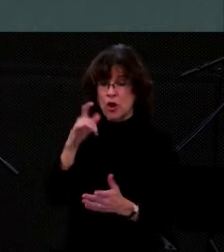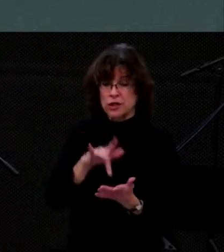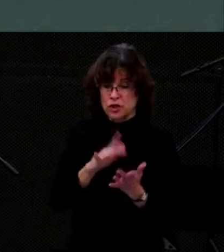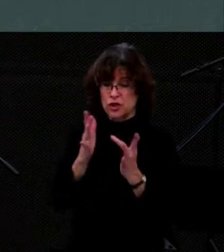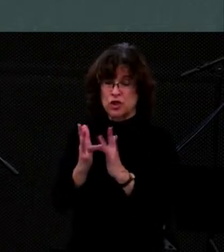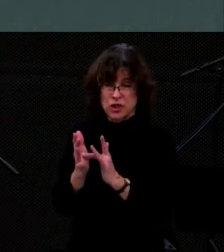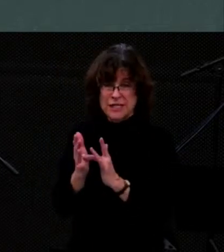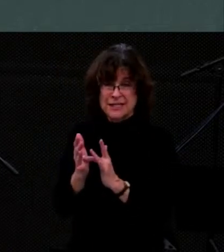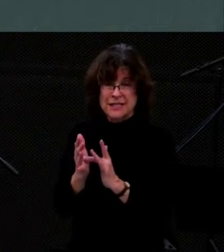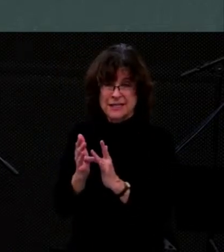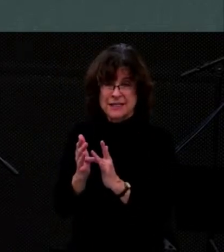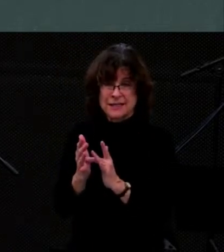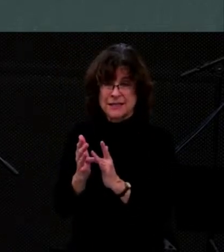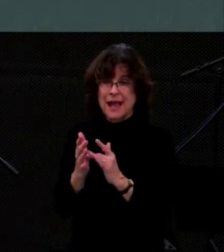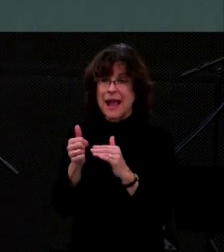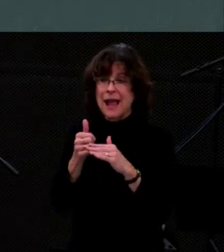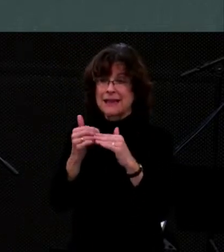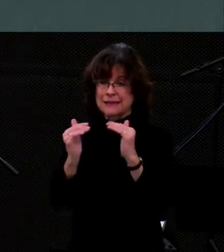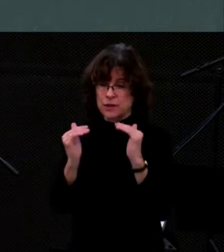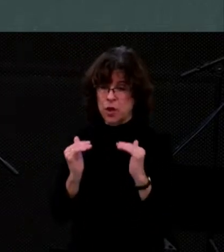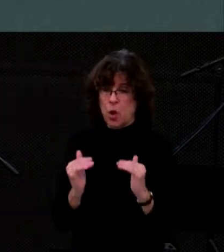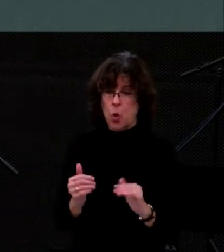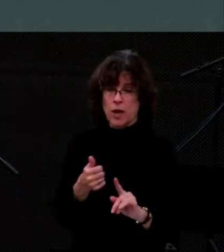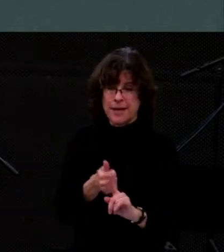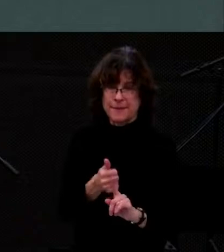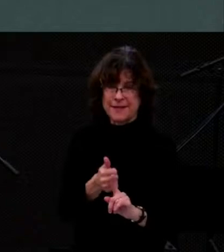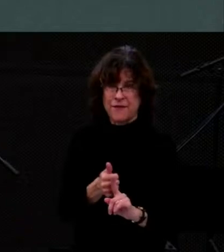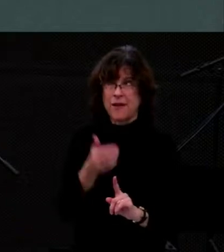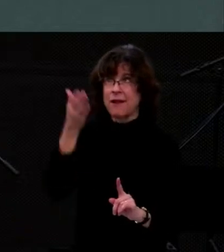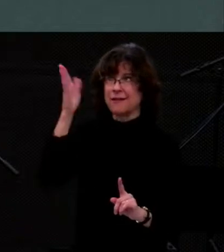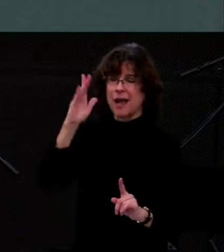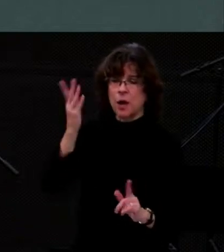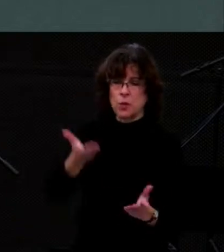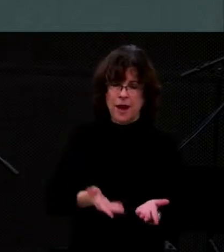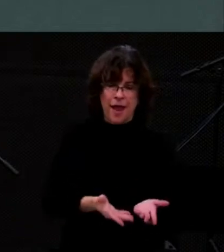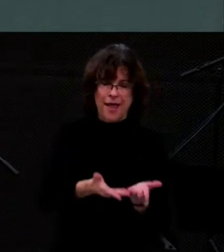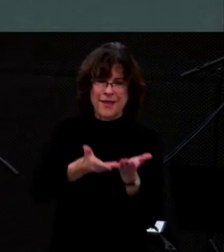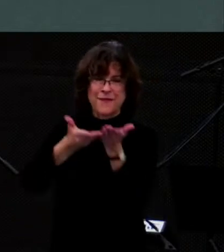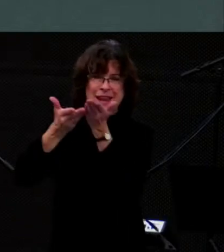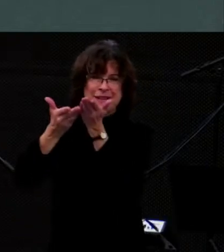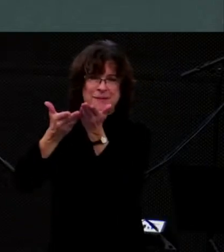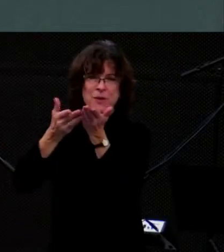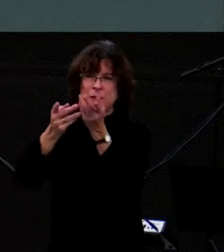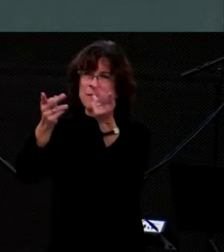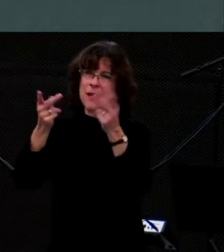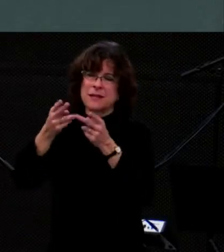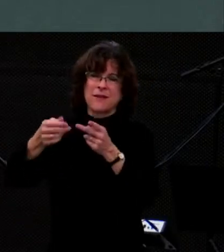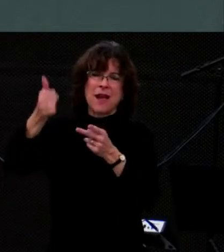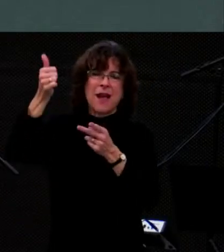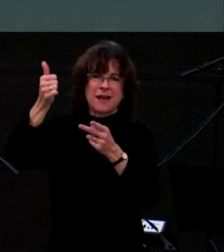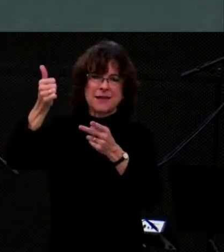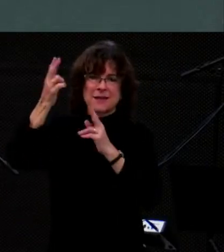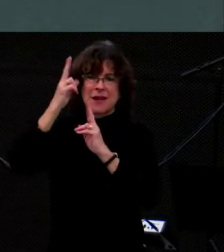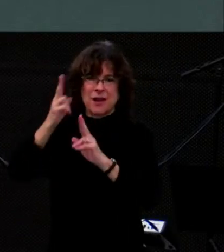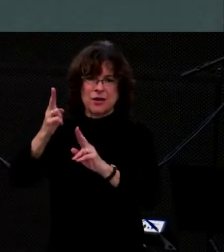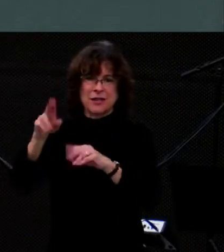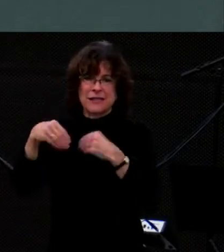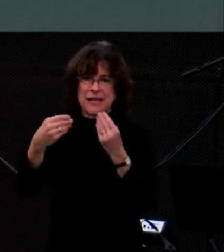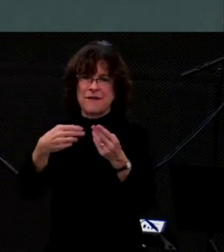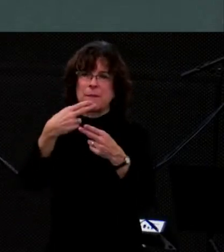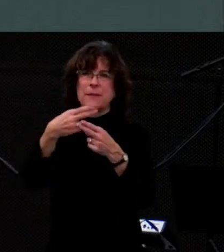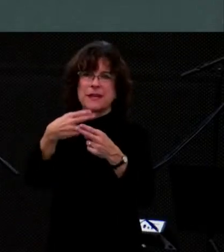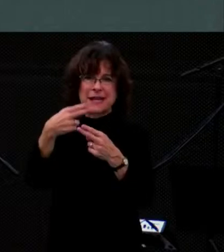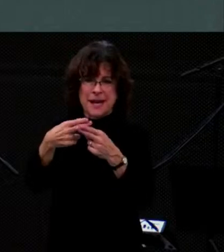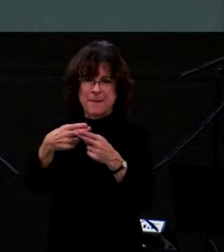therefore, God elevated him to the place of highest honor and gave him the name above all other names, that